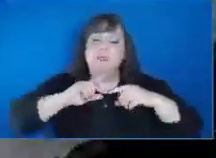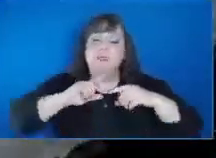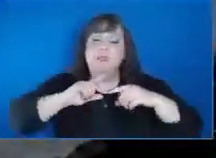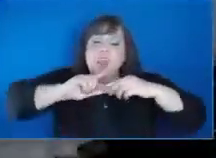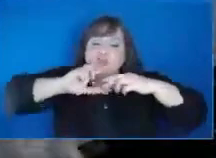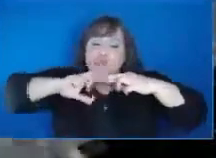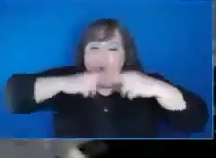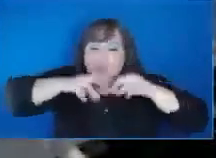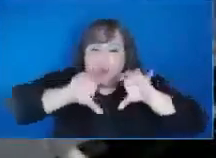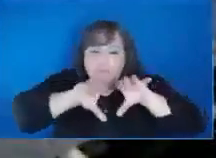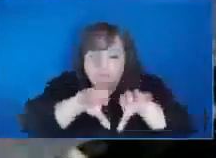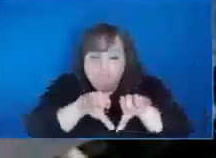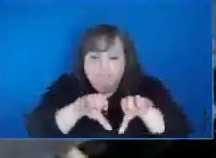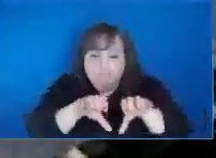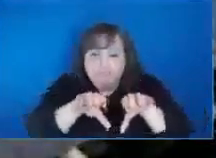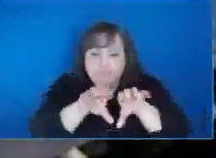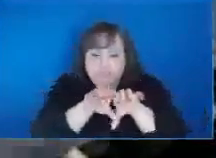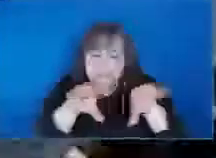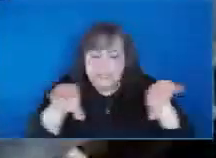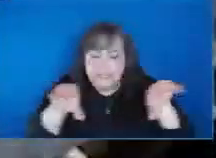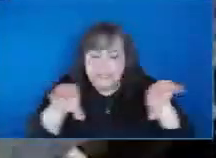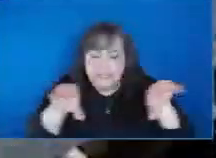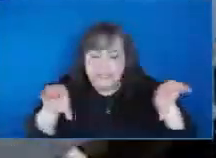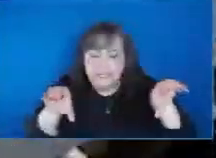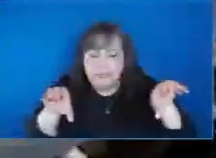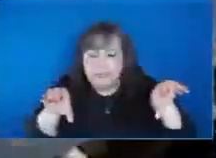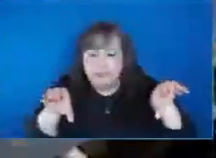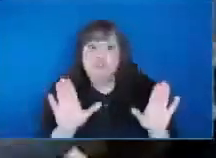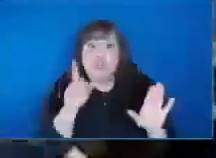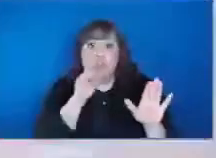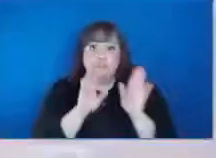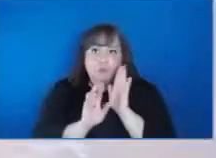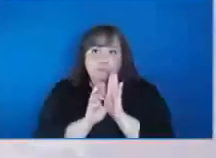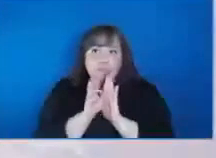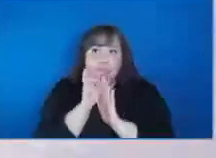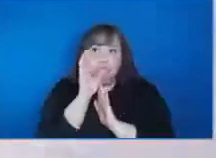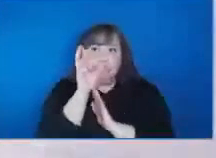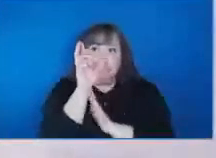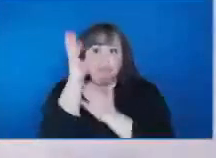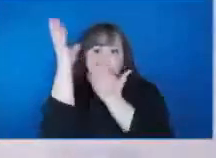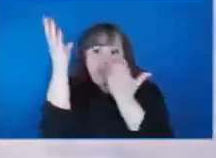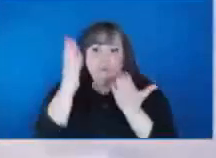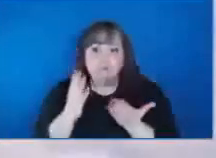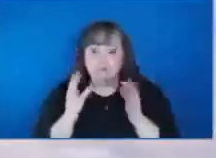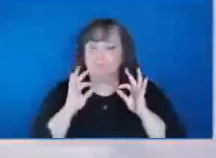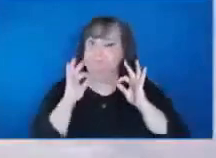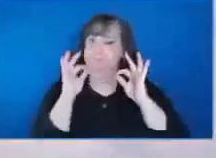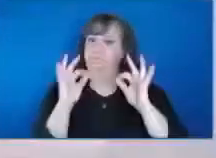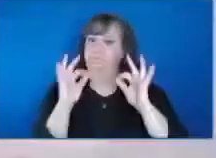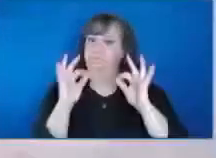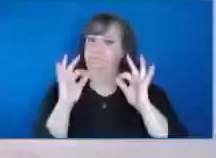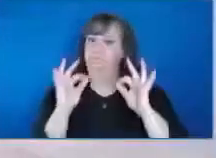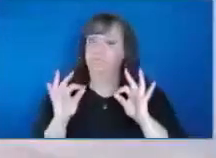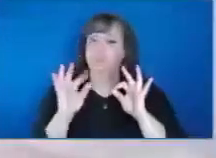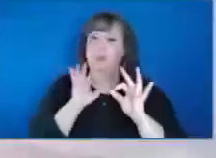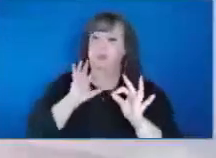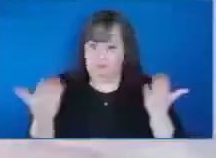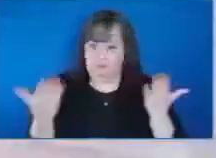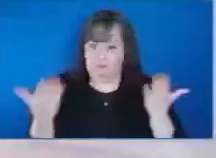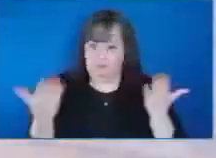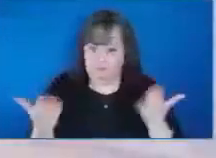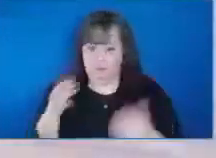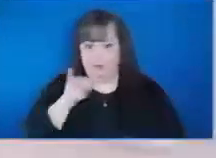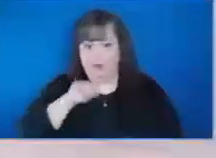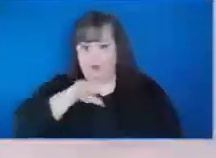a compact cylinder, which is great for launch conditions. And then once they get up on the space station or in space